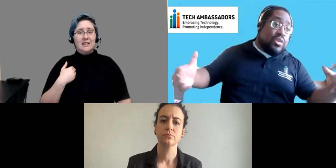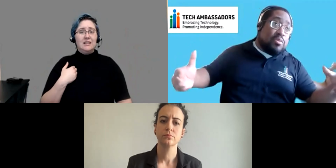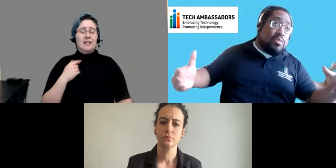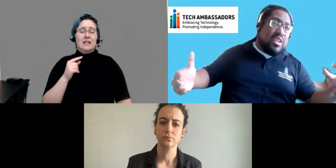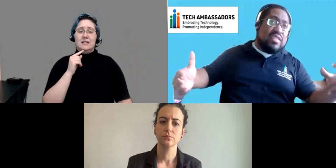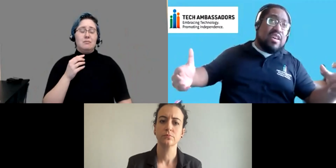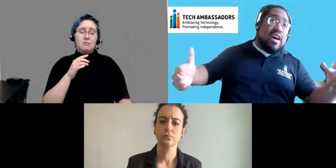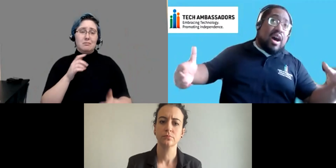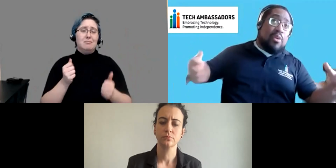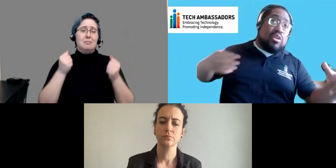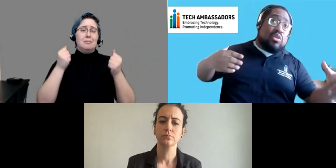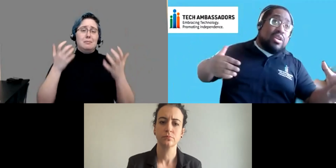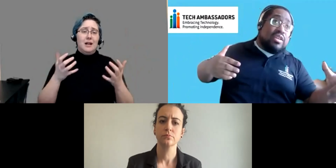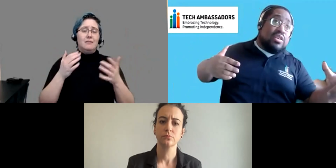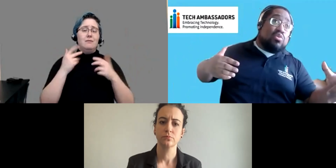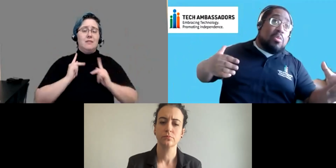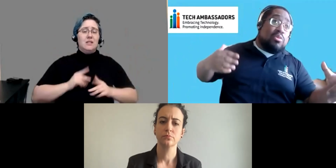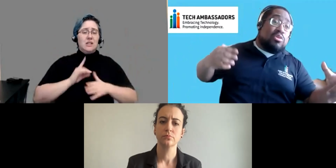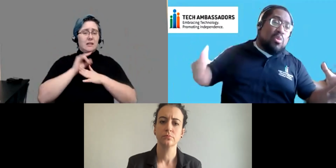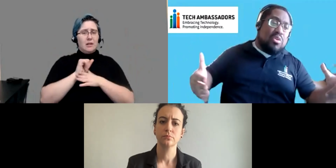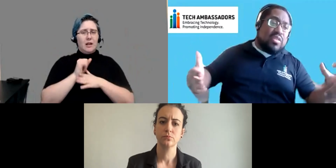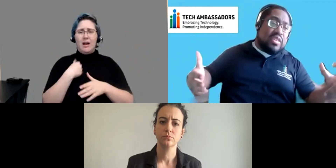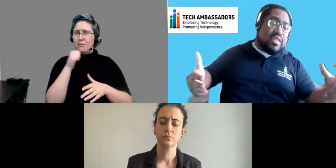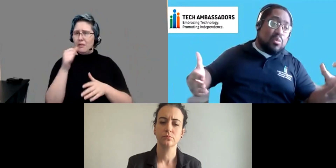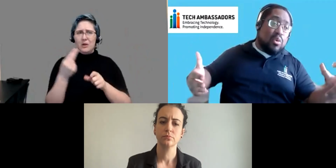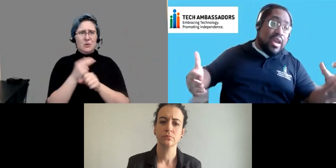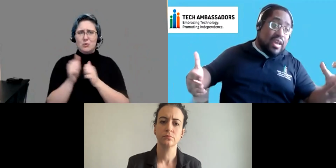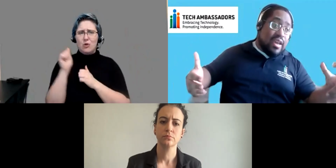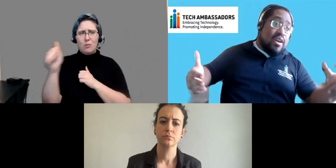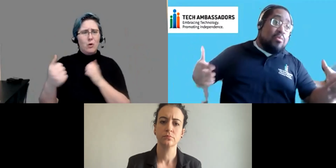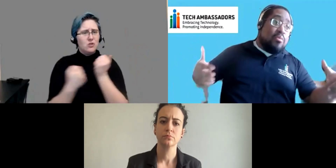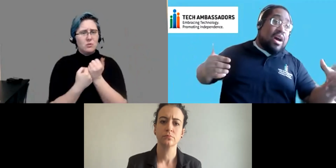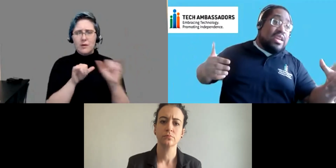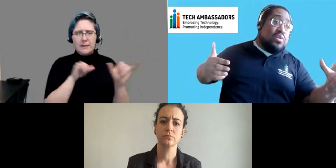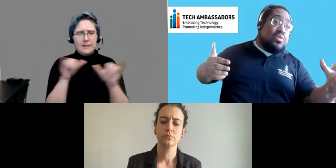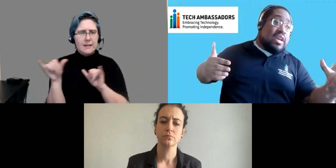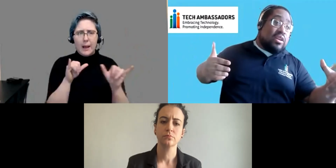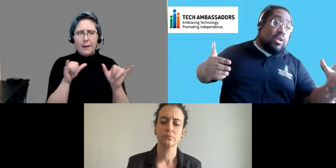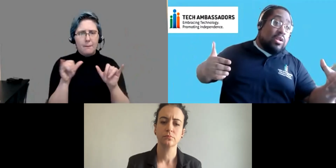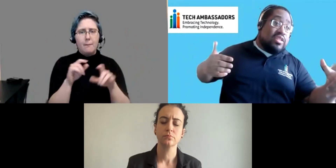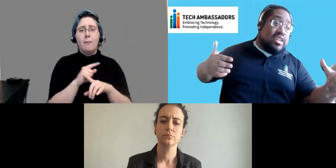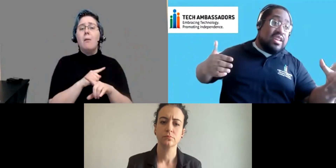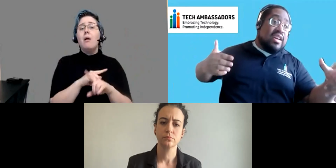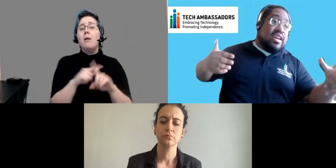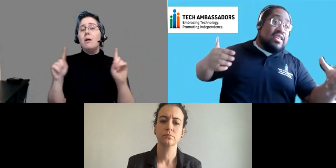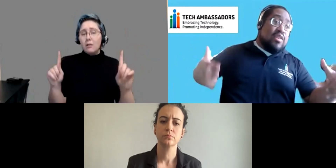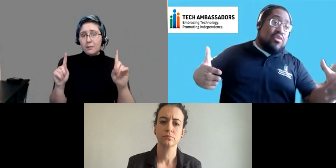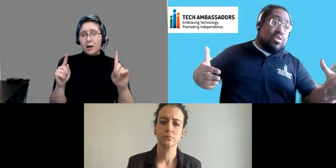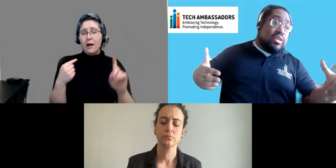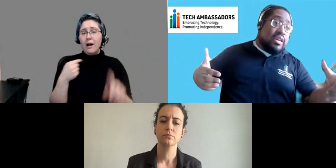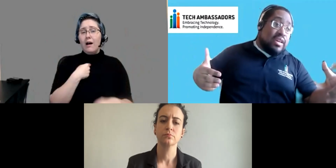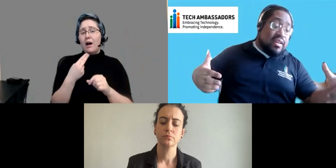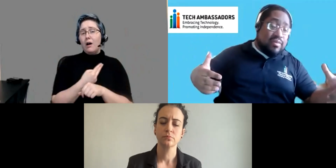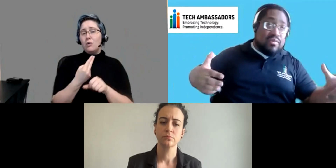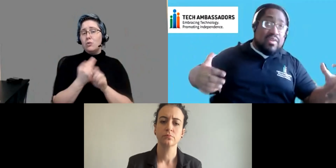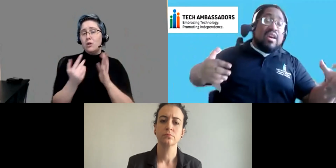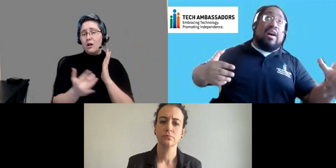physical disabilities, I'm not going to use remote supports in the same way. But I use technology